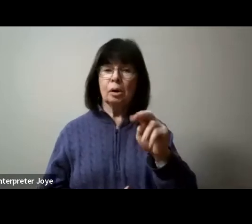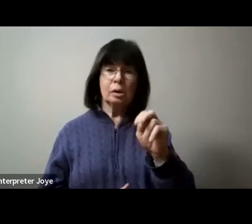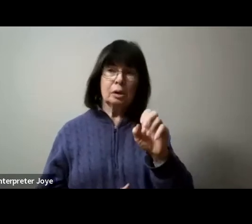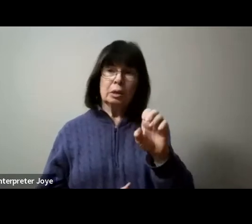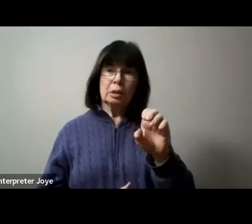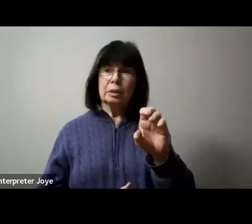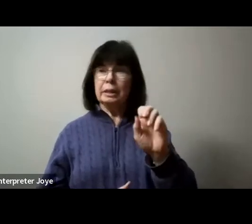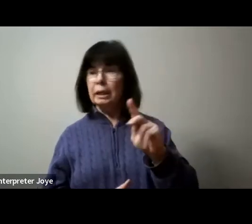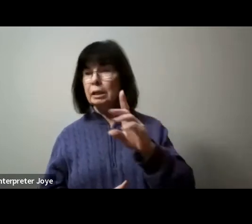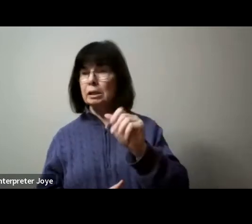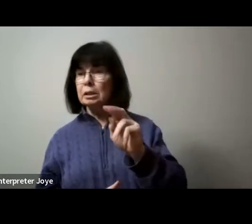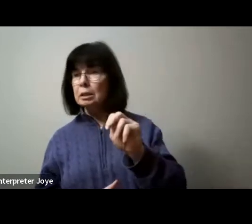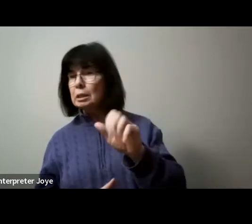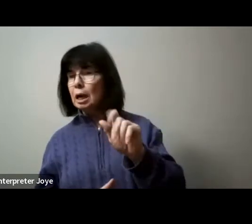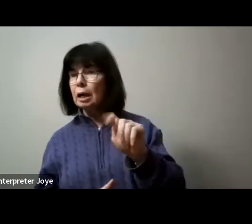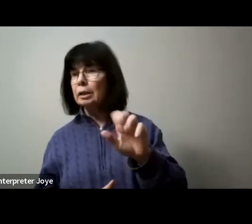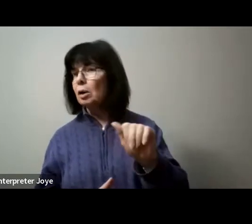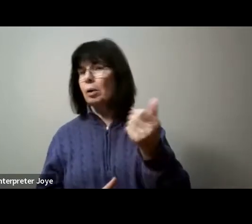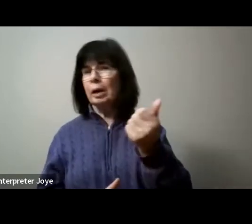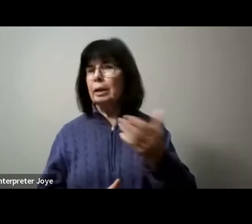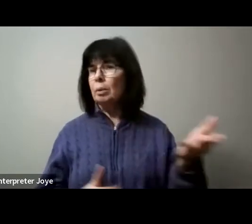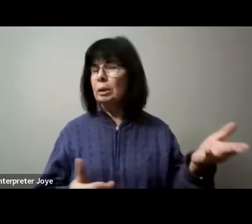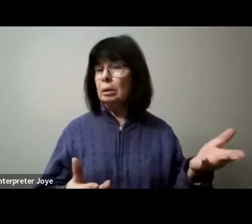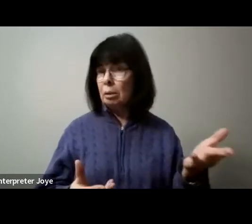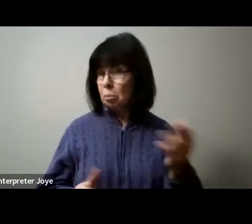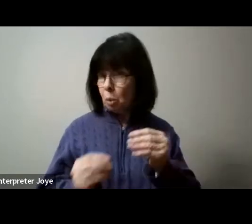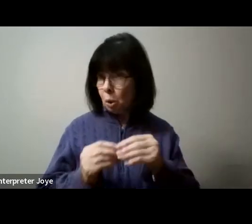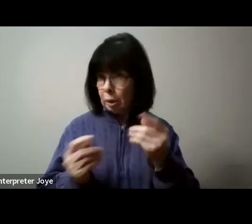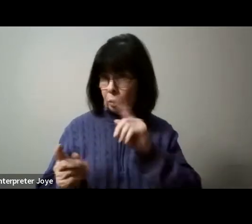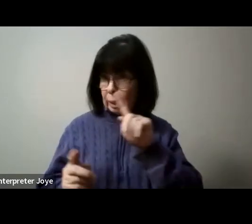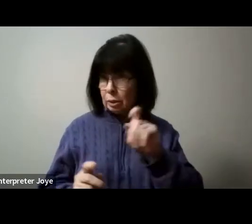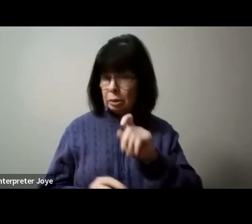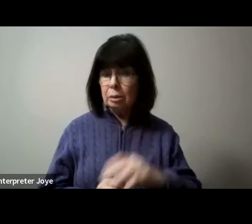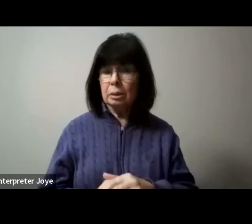Donata, any of our community clinicians? Any other questions?